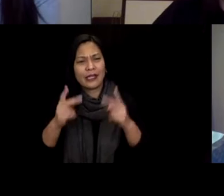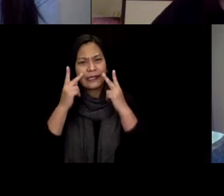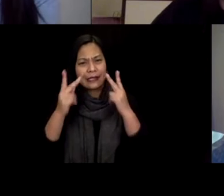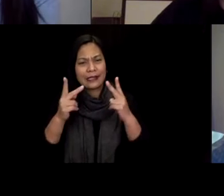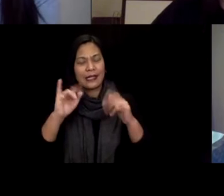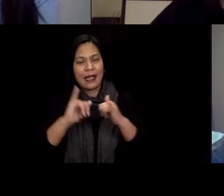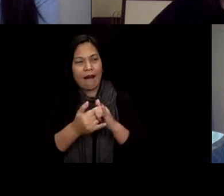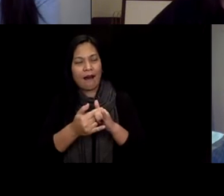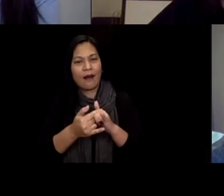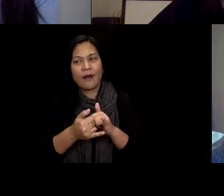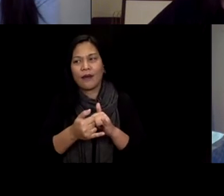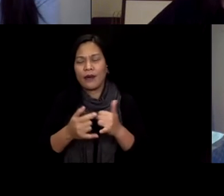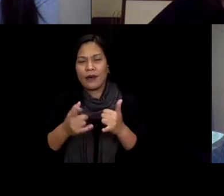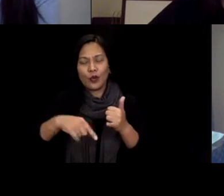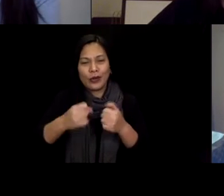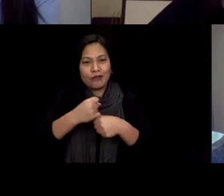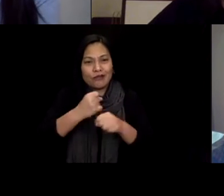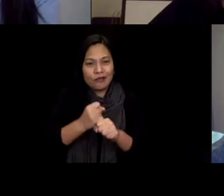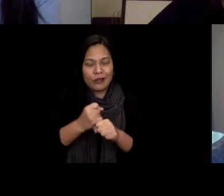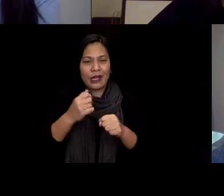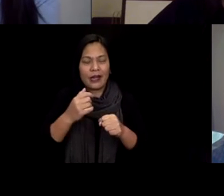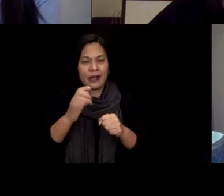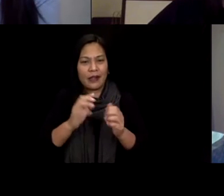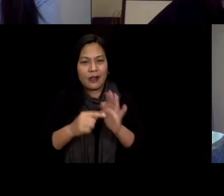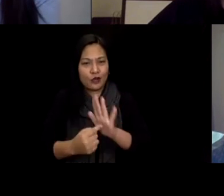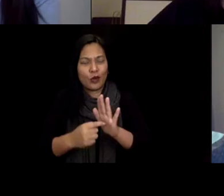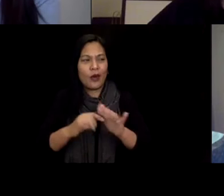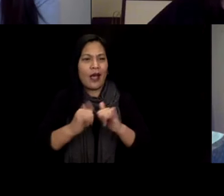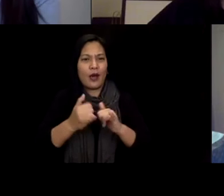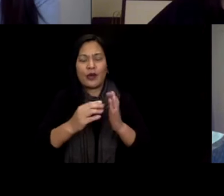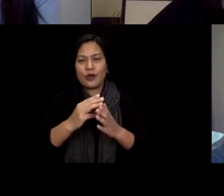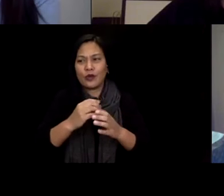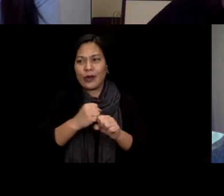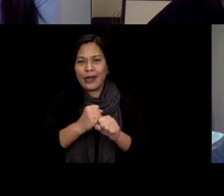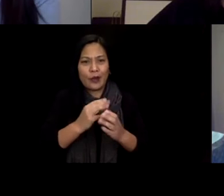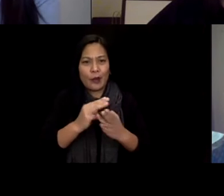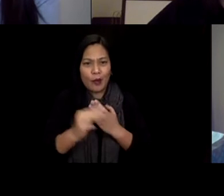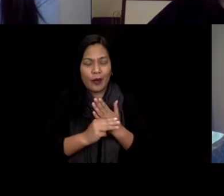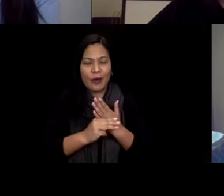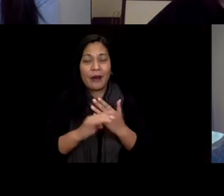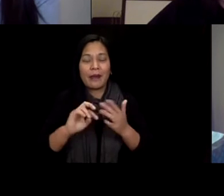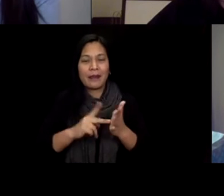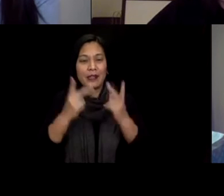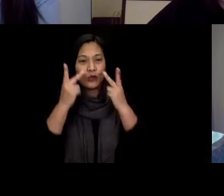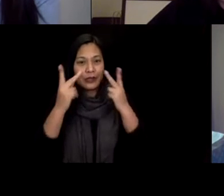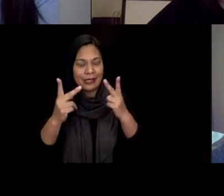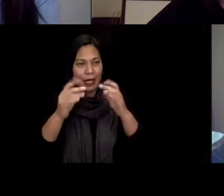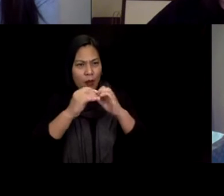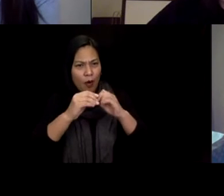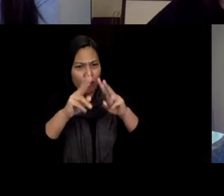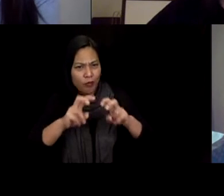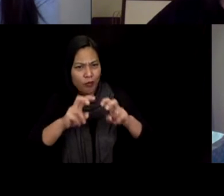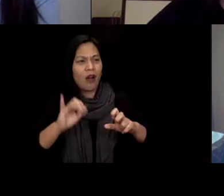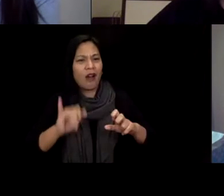of creating this show was. And I think helping us to understand that, this